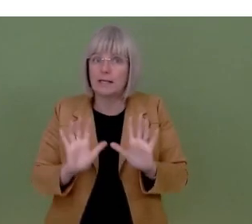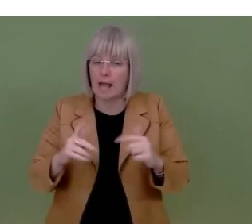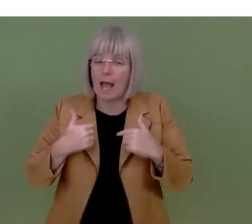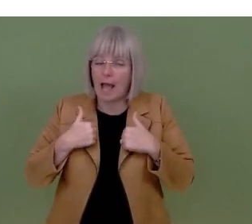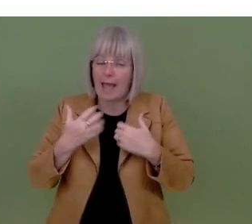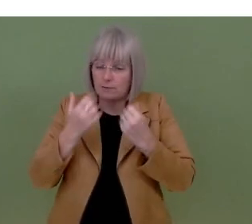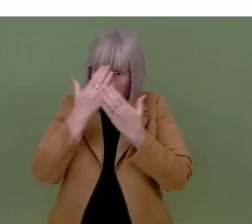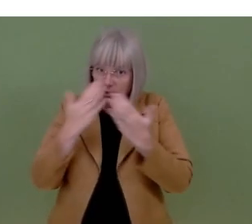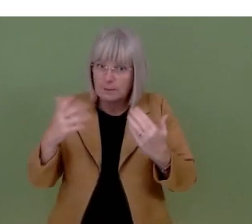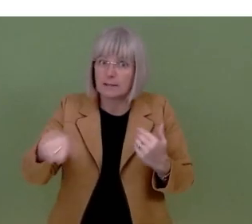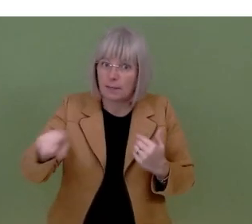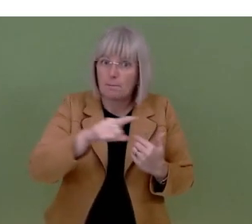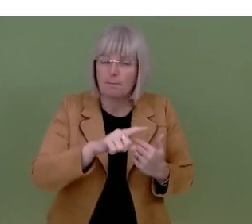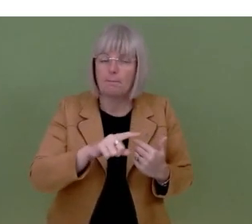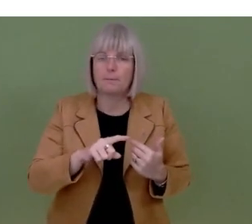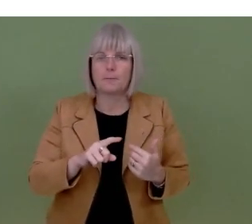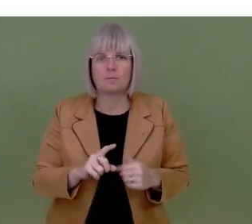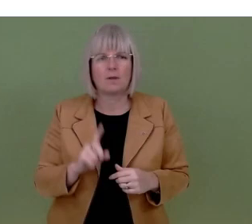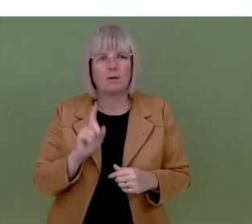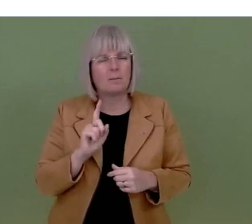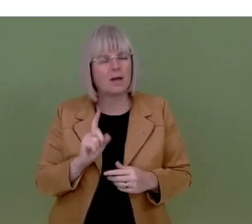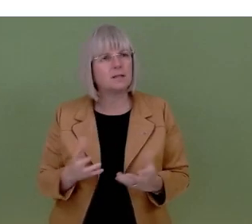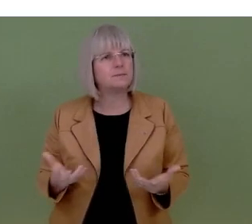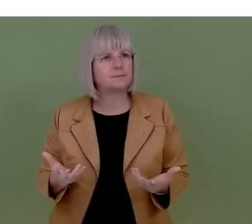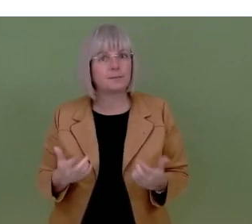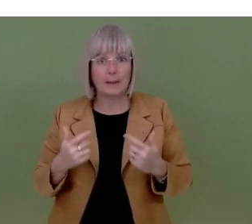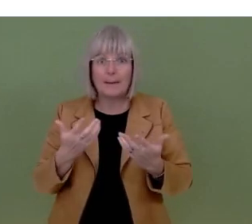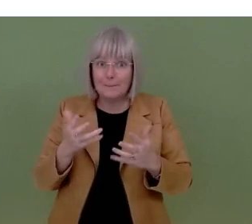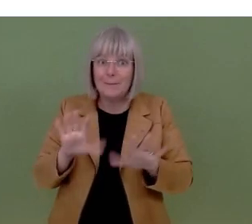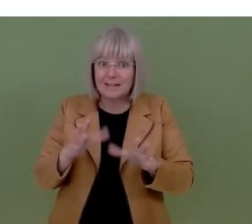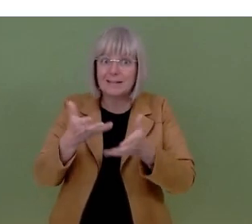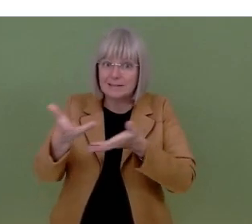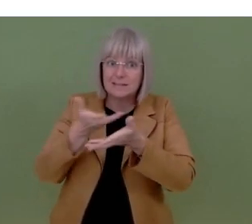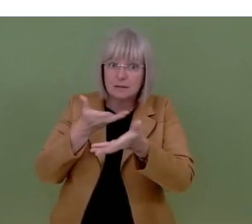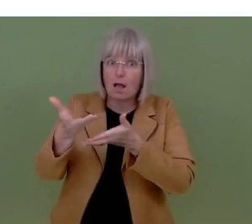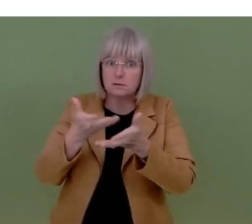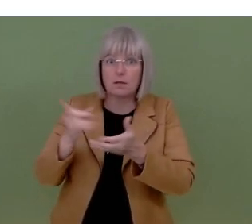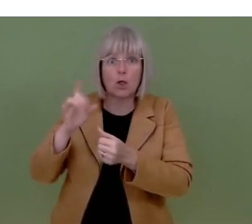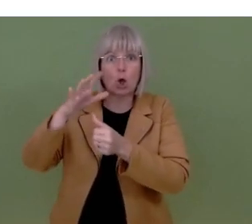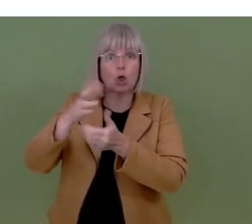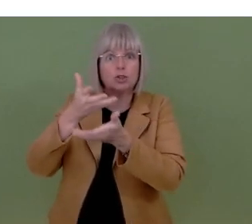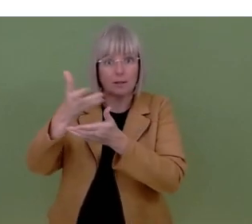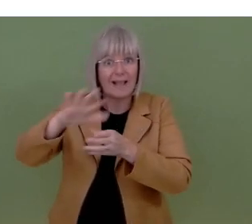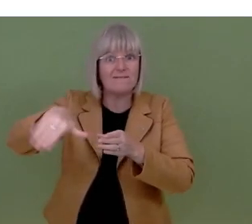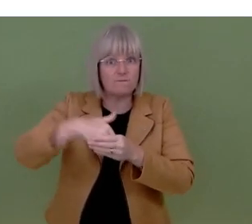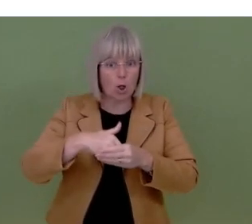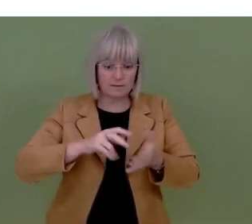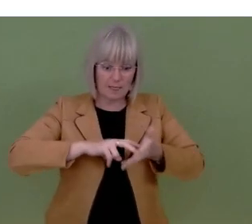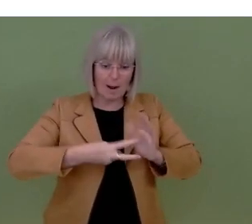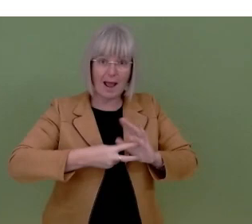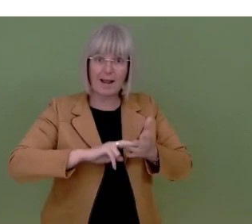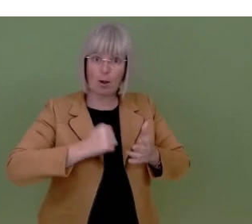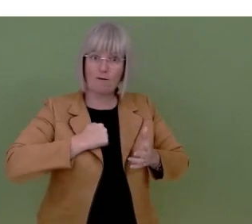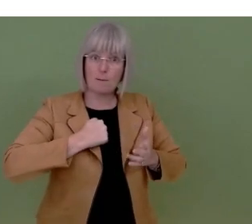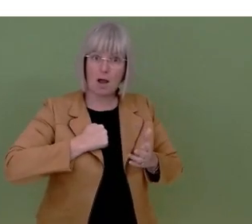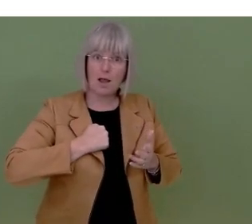it had been discussed, and the consultant was involved in the planning of my surgery